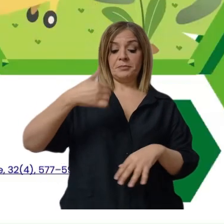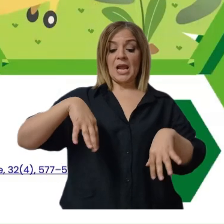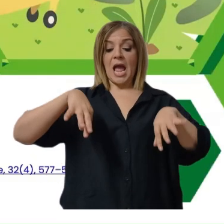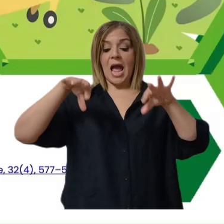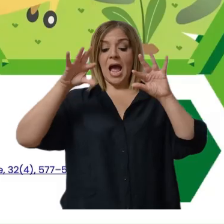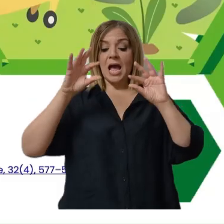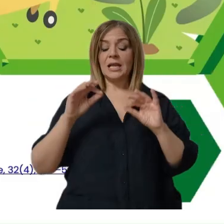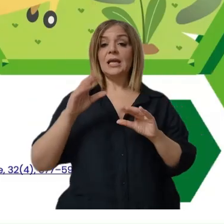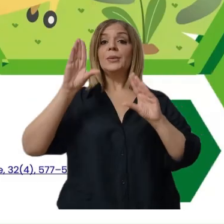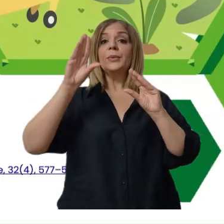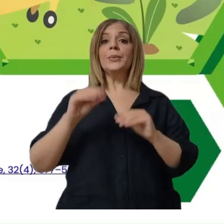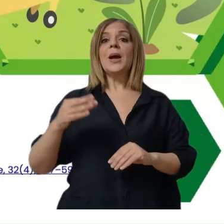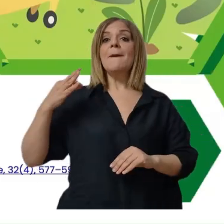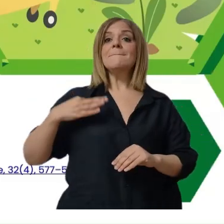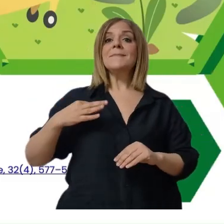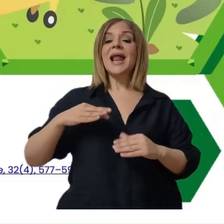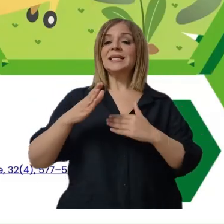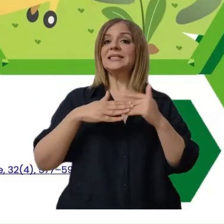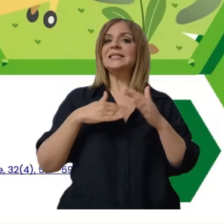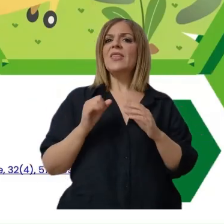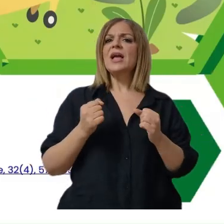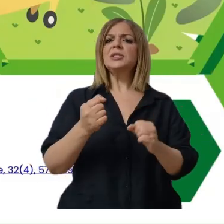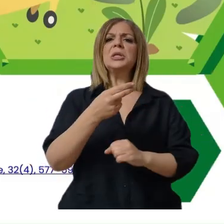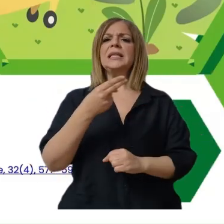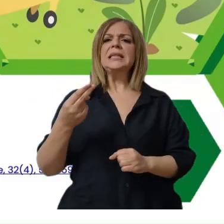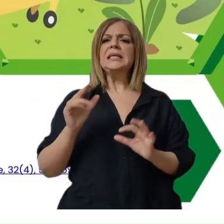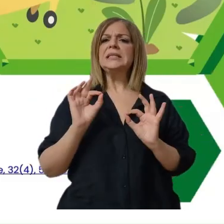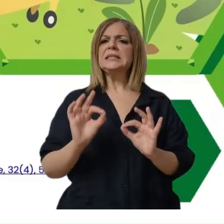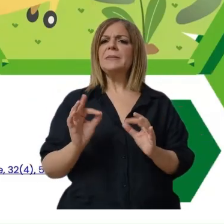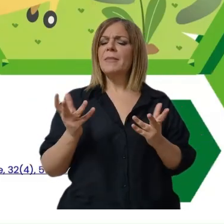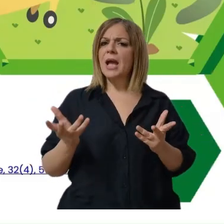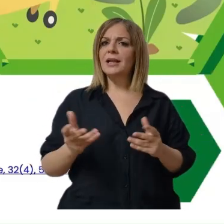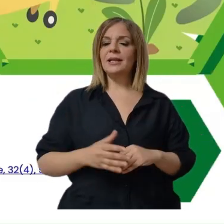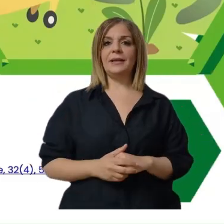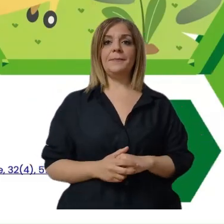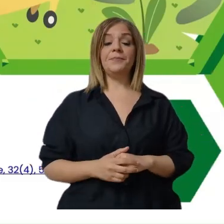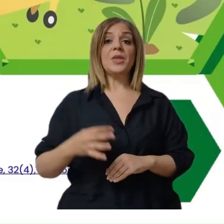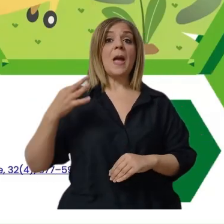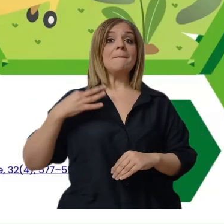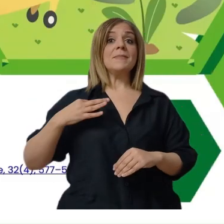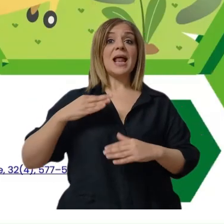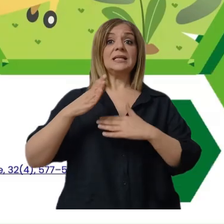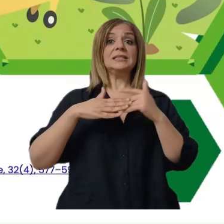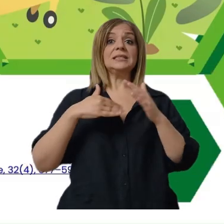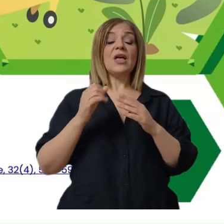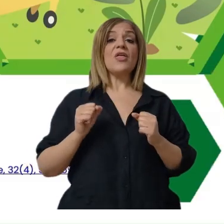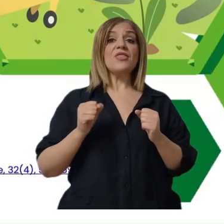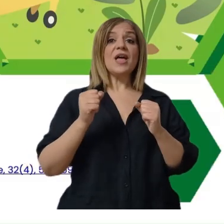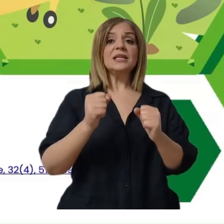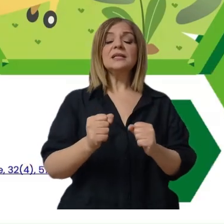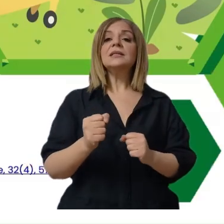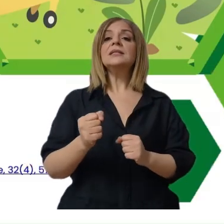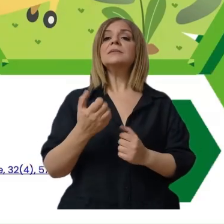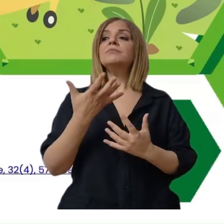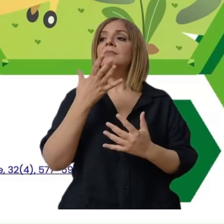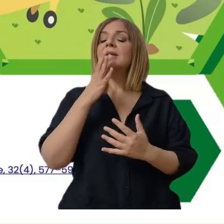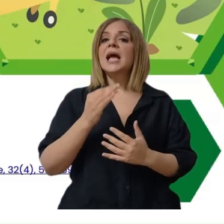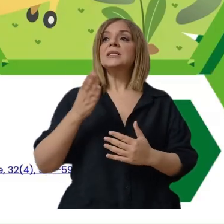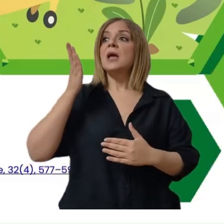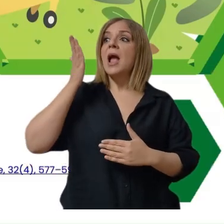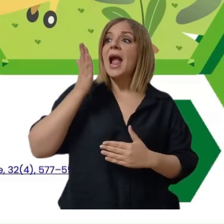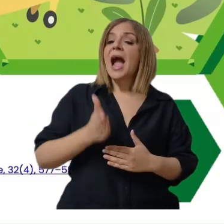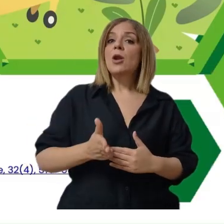Starting with what green skills are. Green skills are the